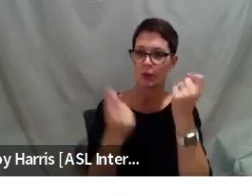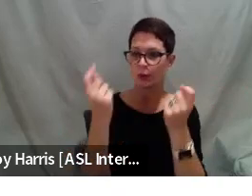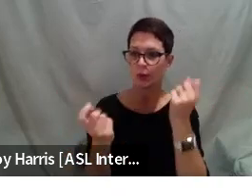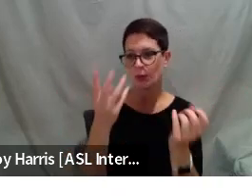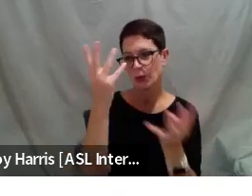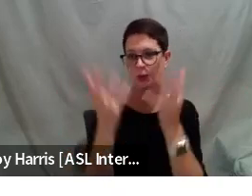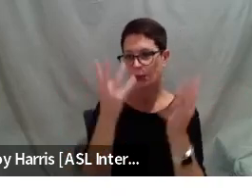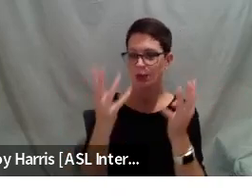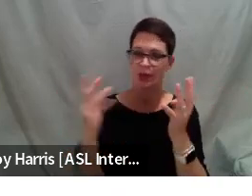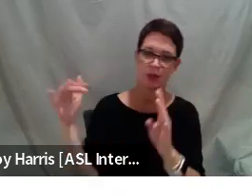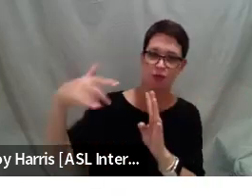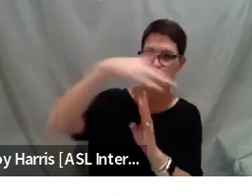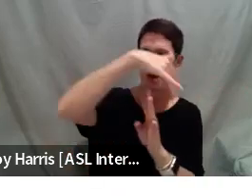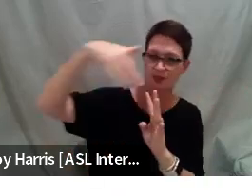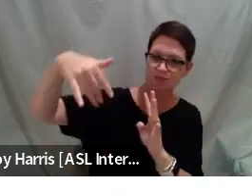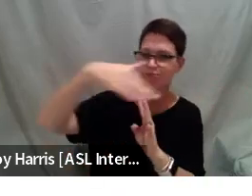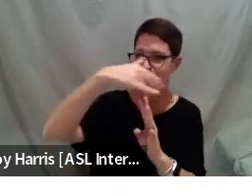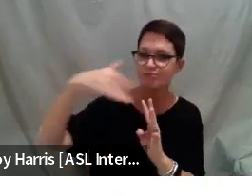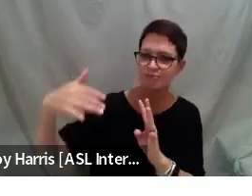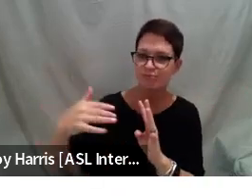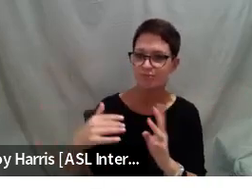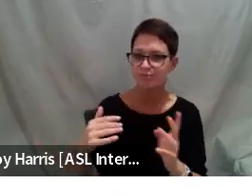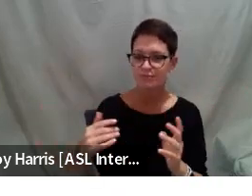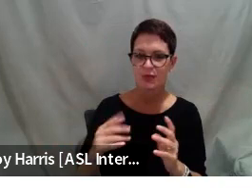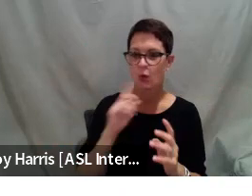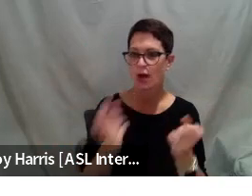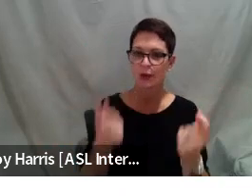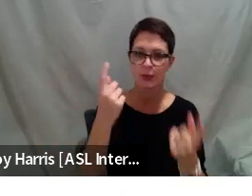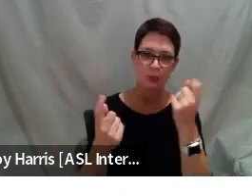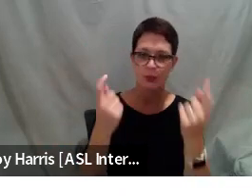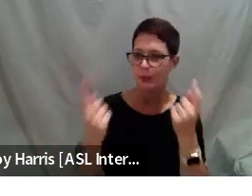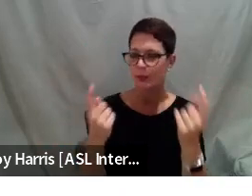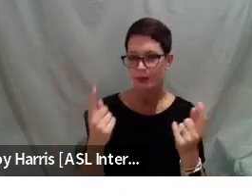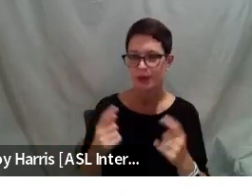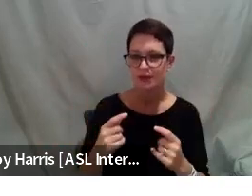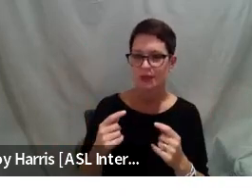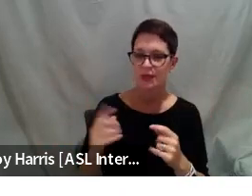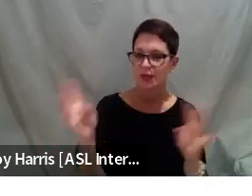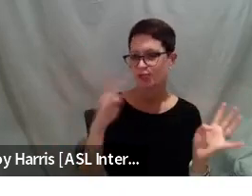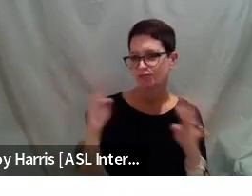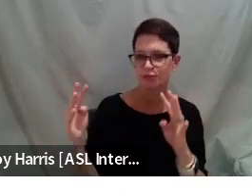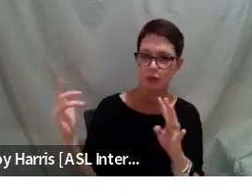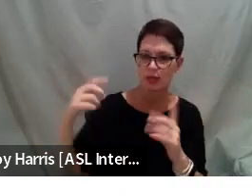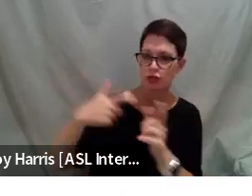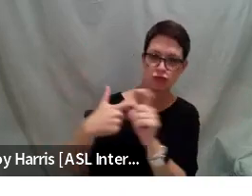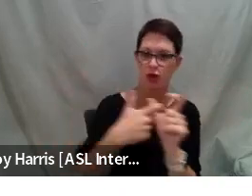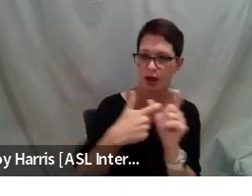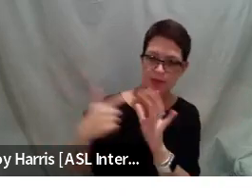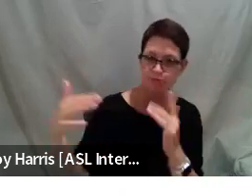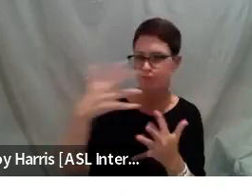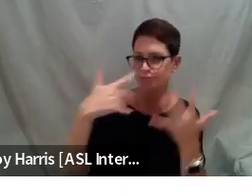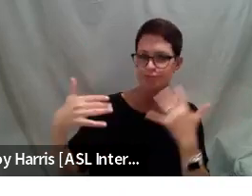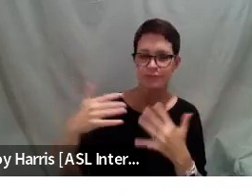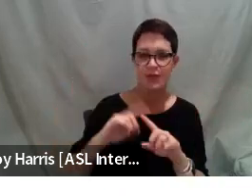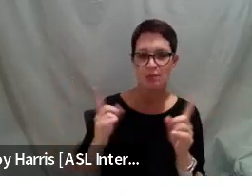on this slide of the fountains spraying the water out. And so to find a spray ground close